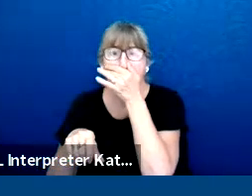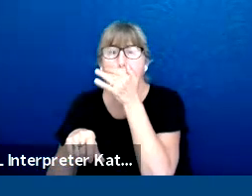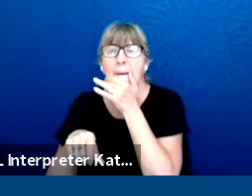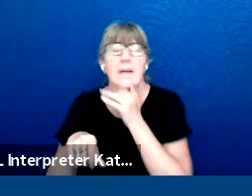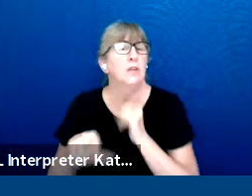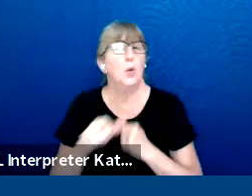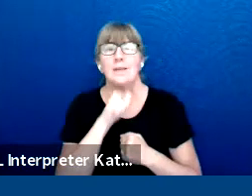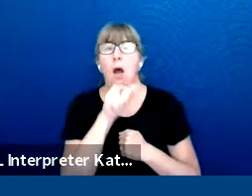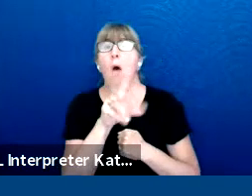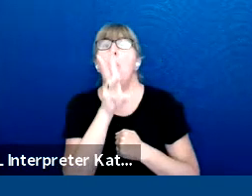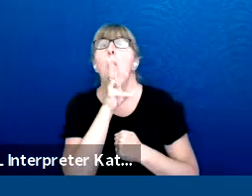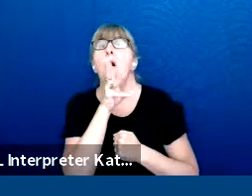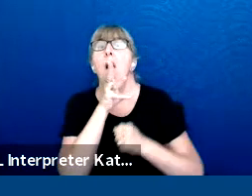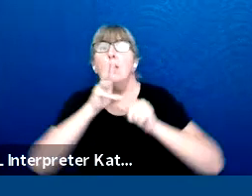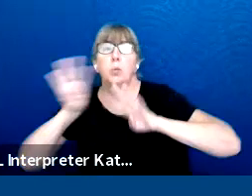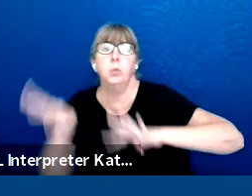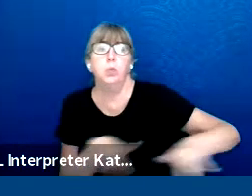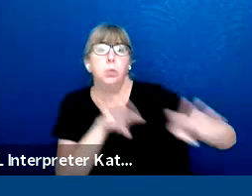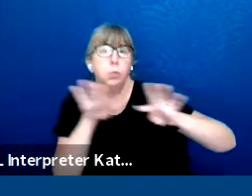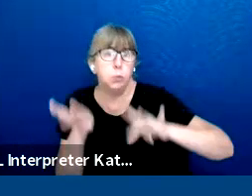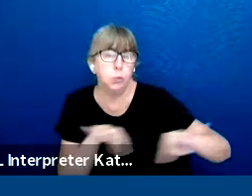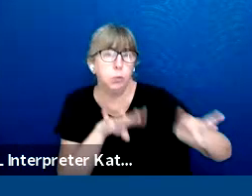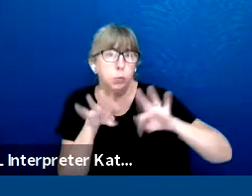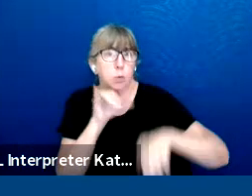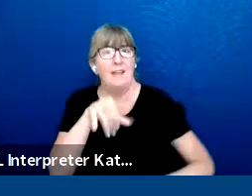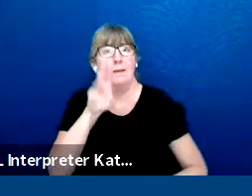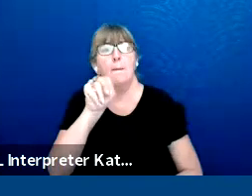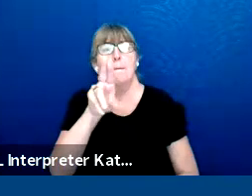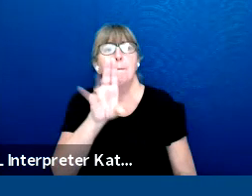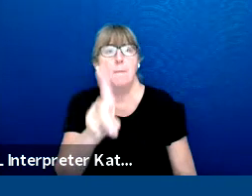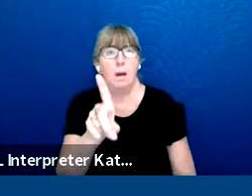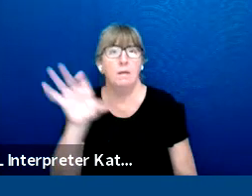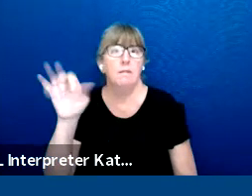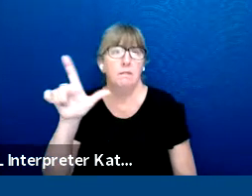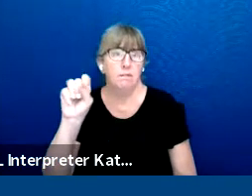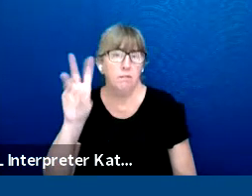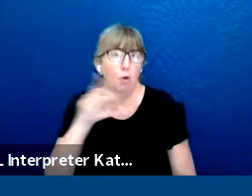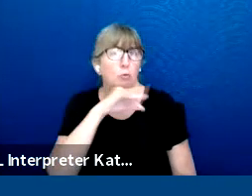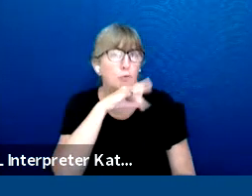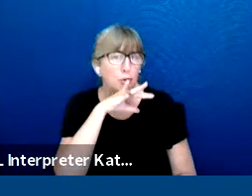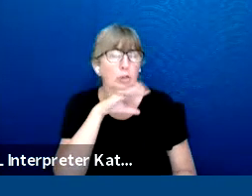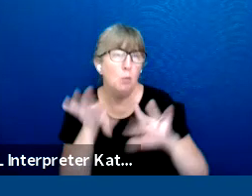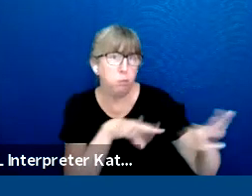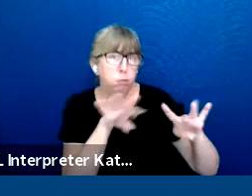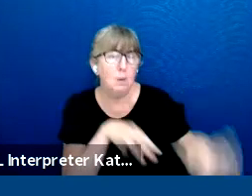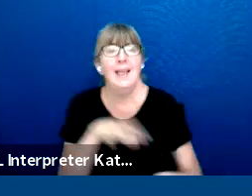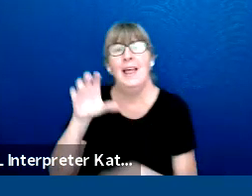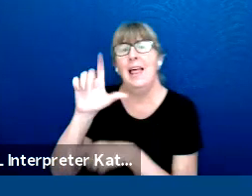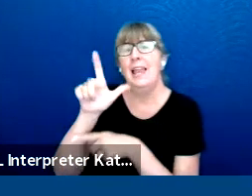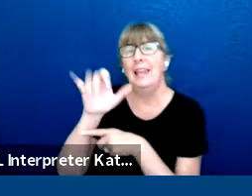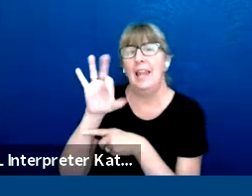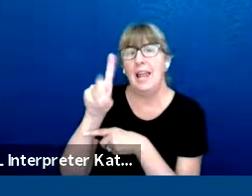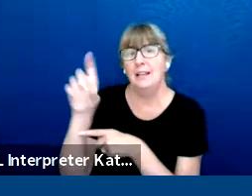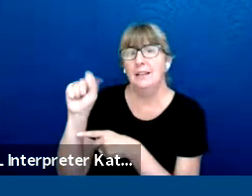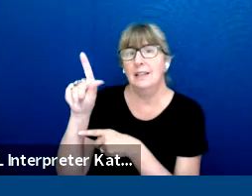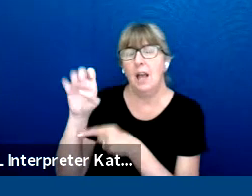of liquid moving, which is a mud flow, dirt. Landslide is more of a crumbling mass